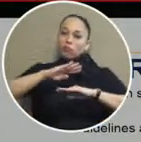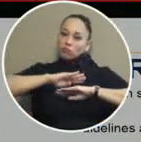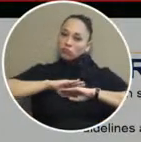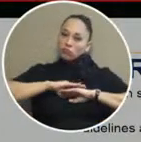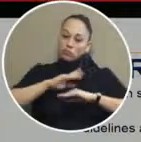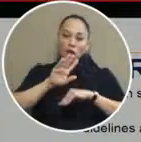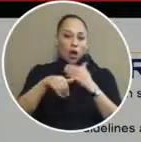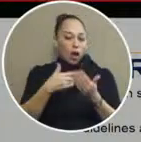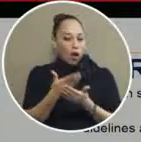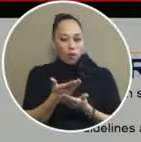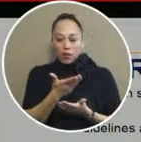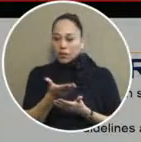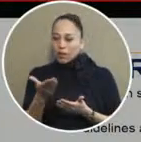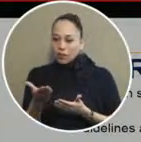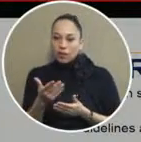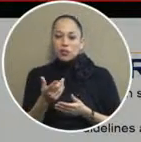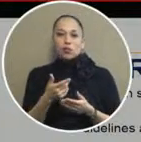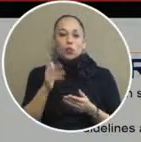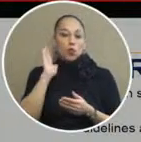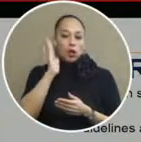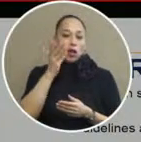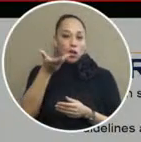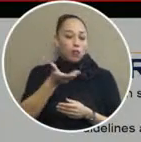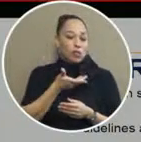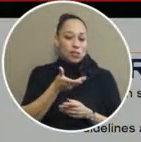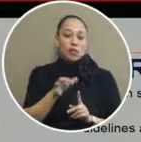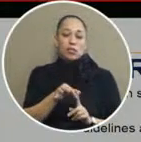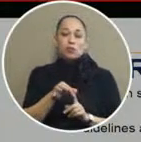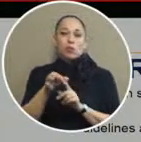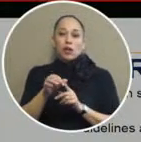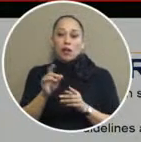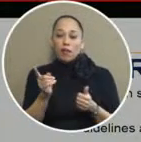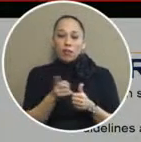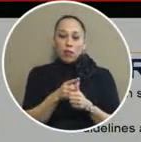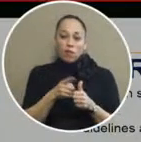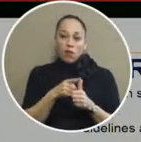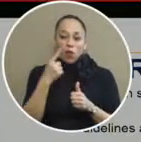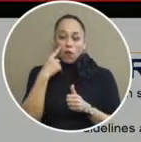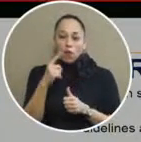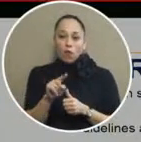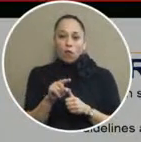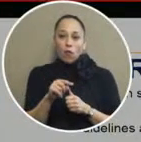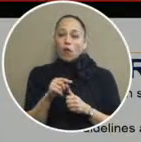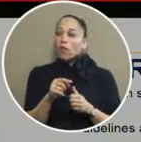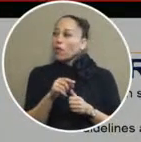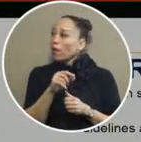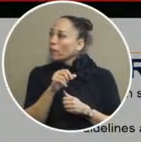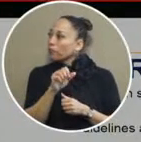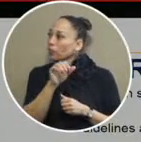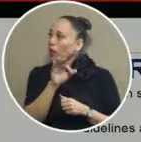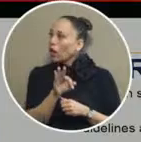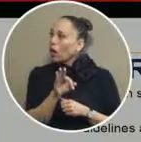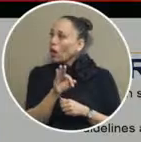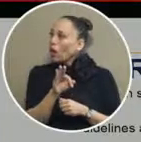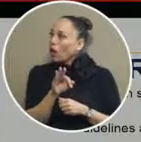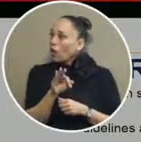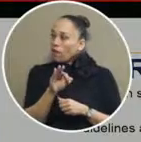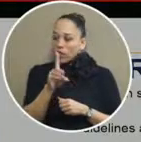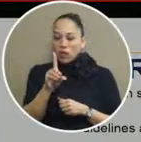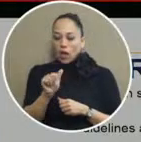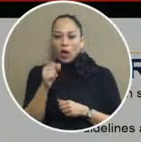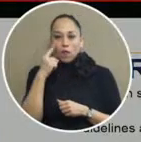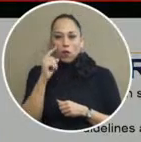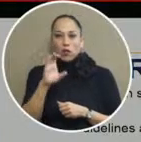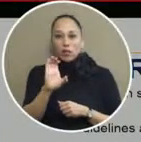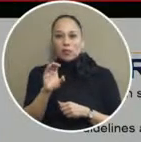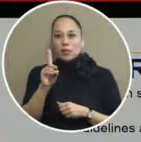testing supplies that were coming in, especially in the beginning, were provided to the FDA and the CDC. And all of those supplies that